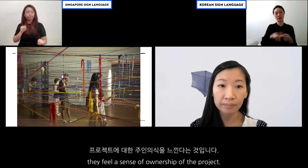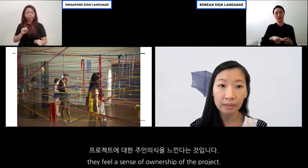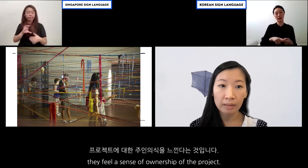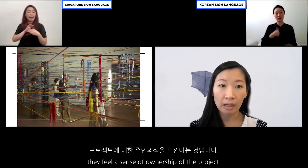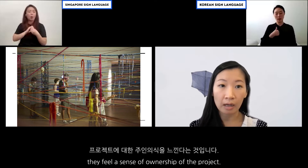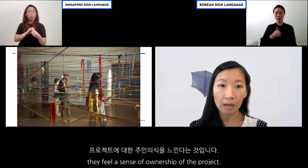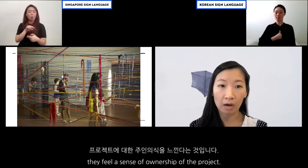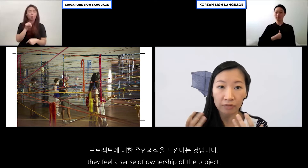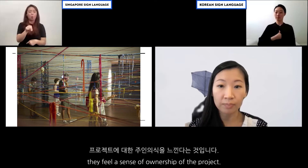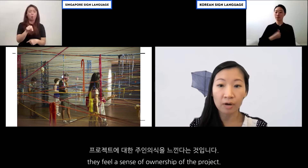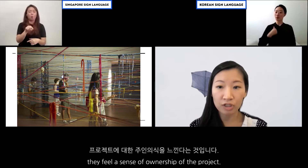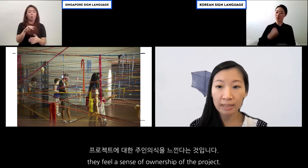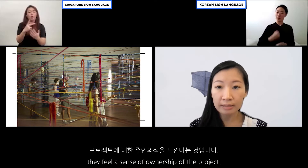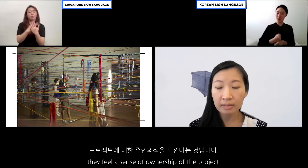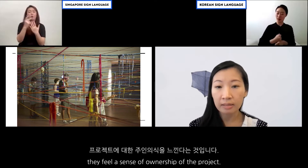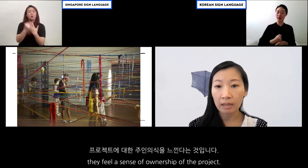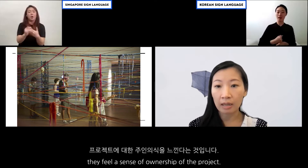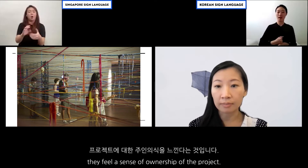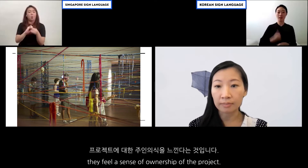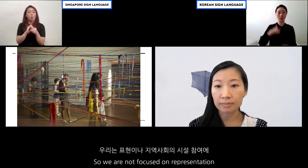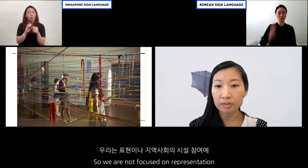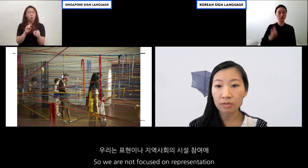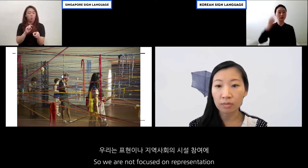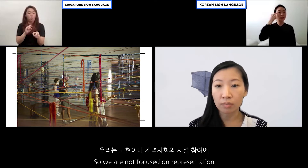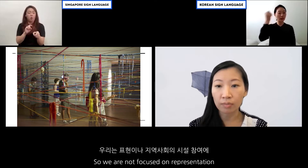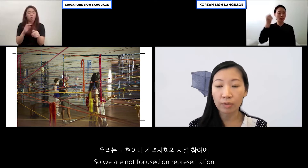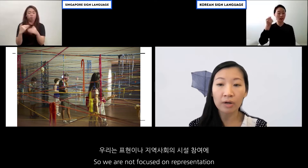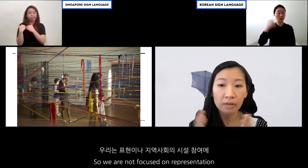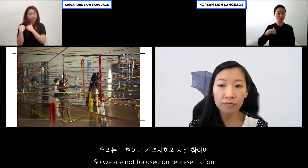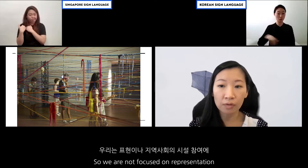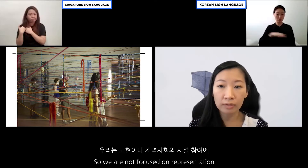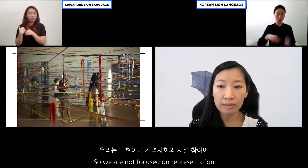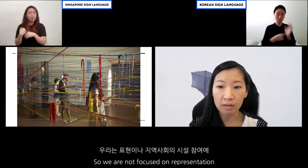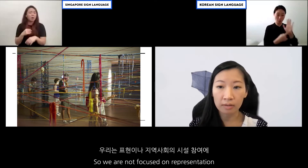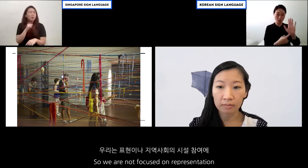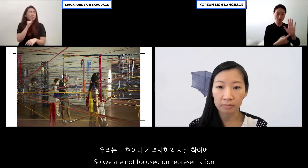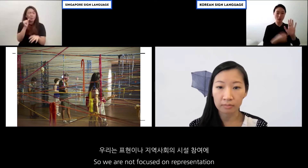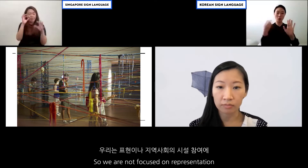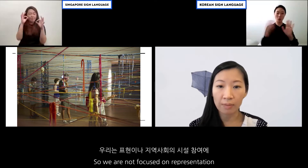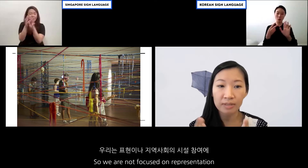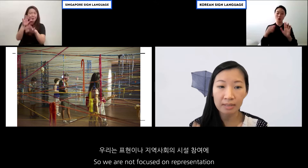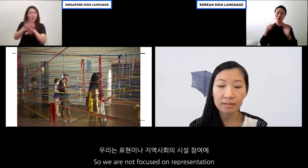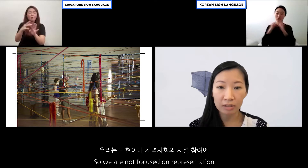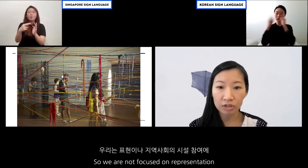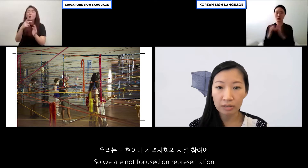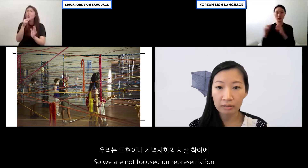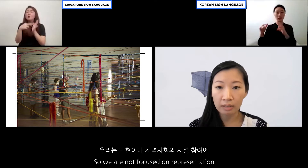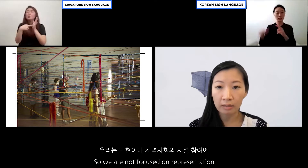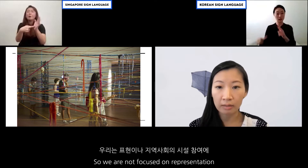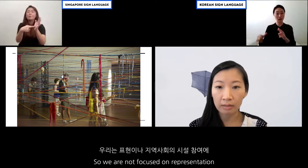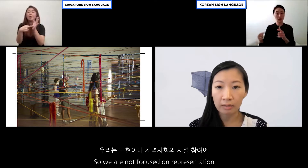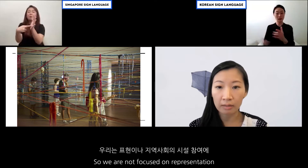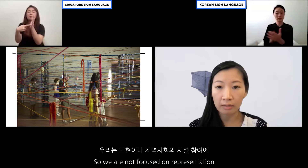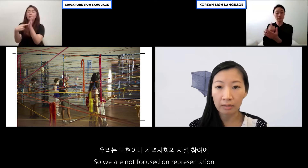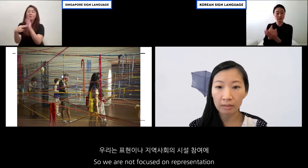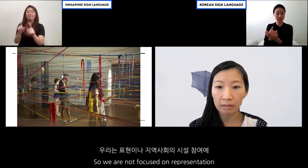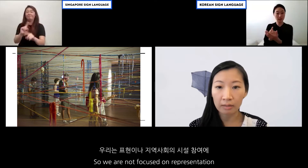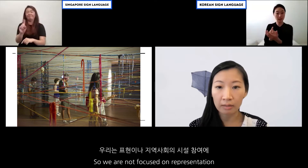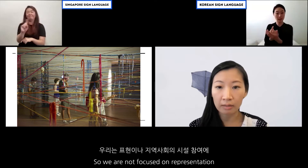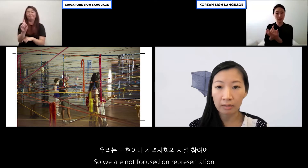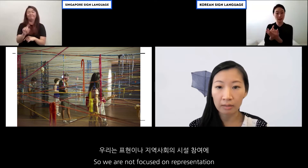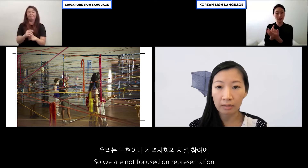ownership of the project. So we are not focused on representation,